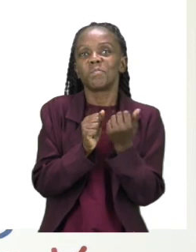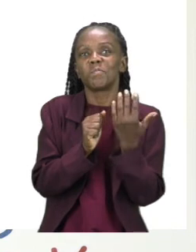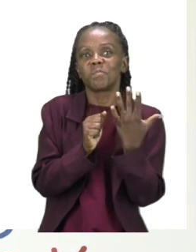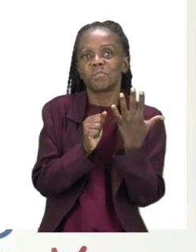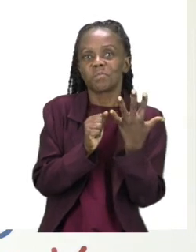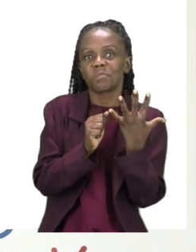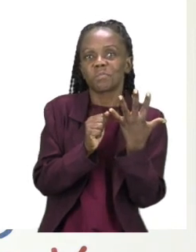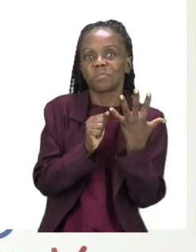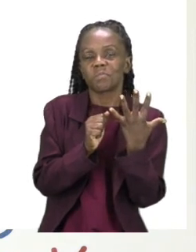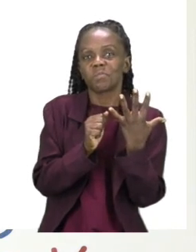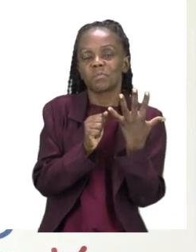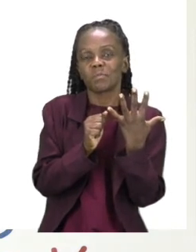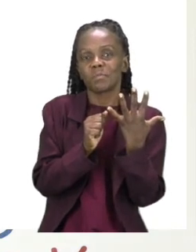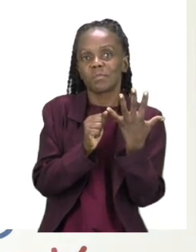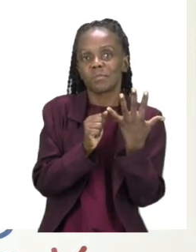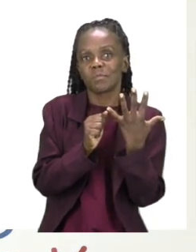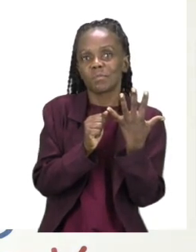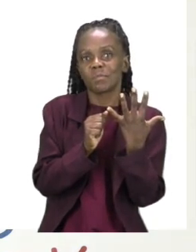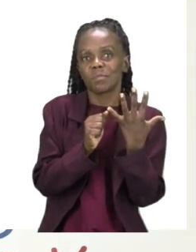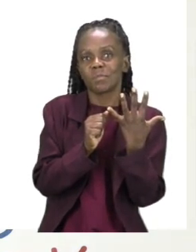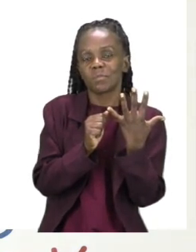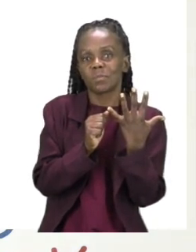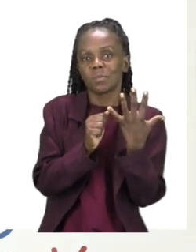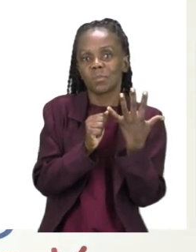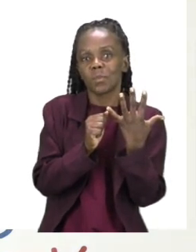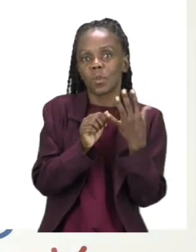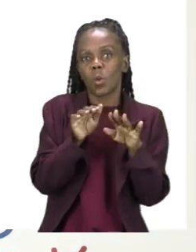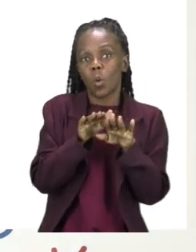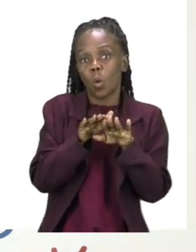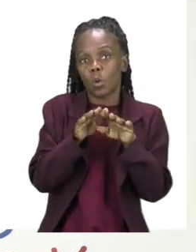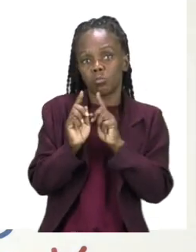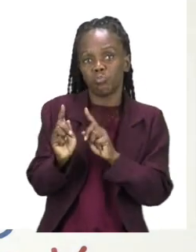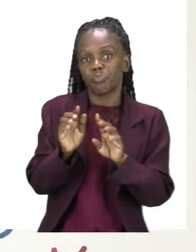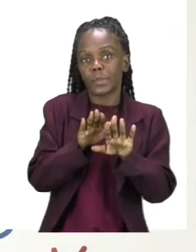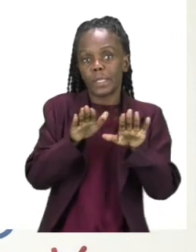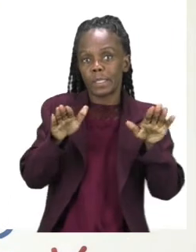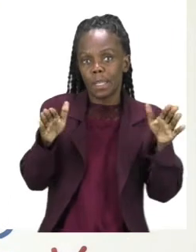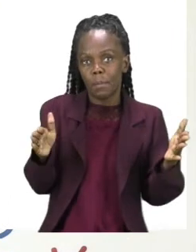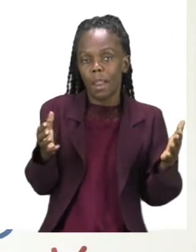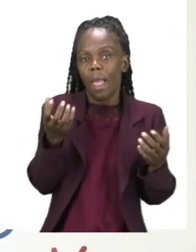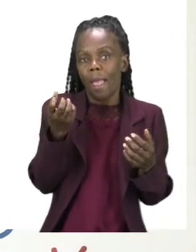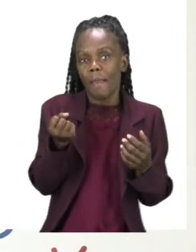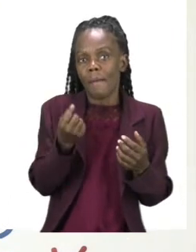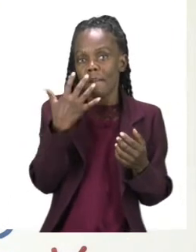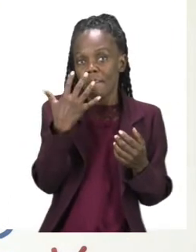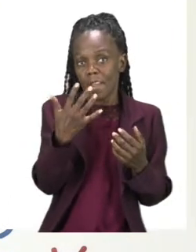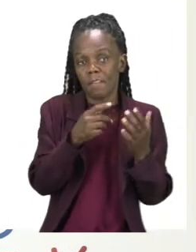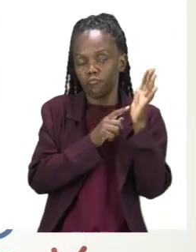done, everyone. Then on my table, I have 5 candles. Let's count